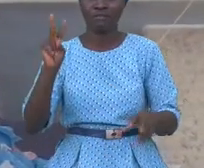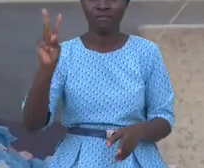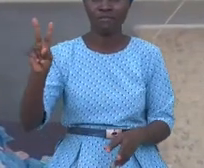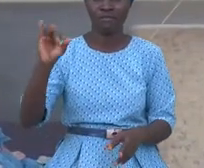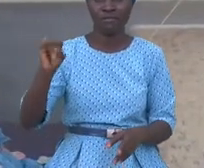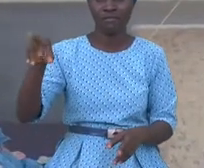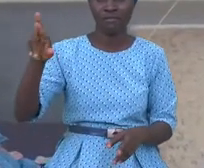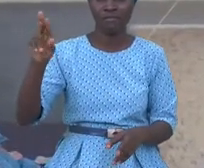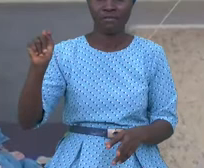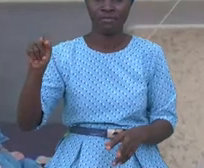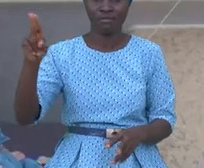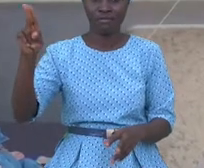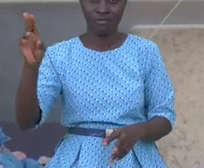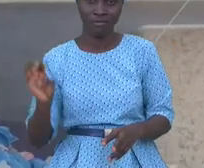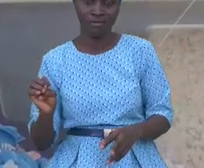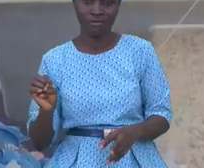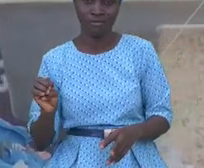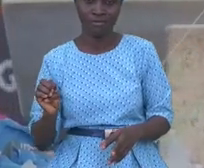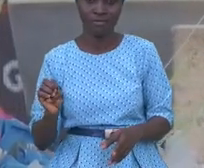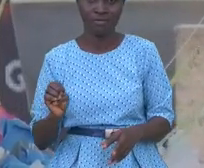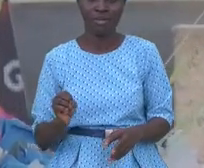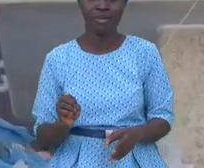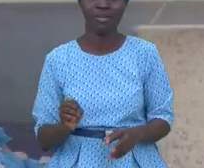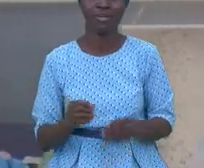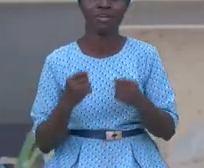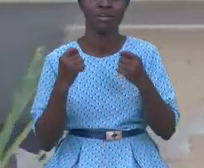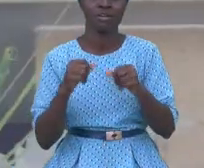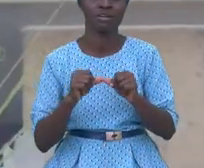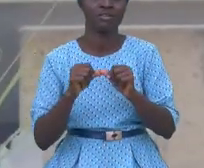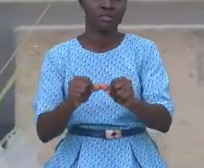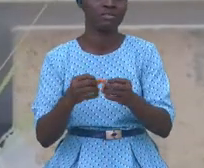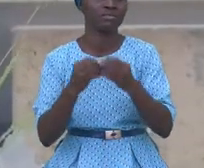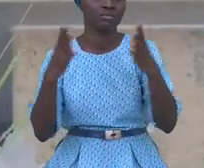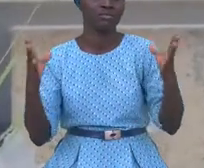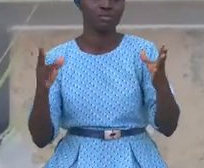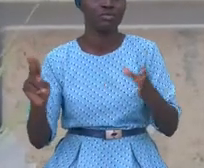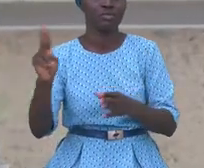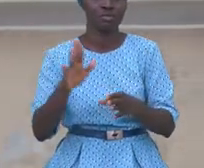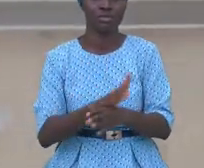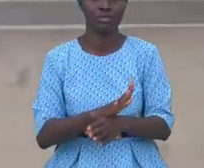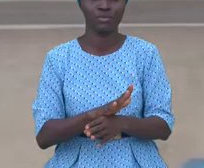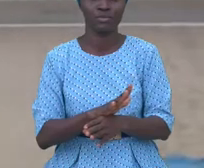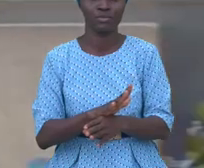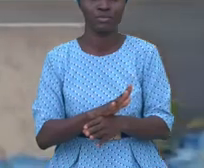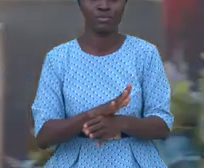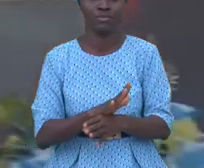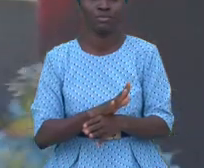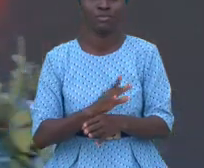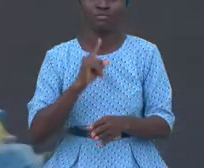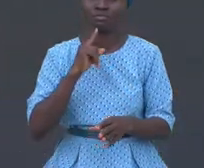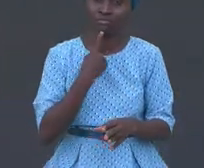exceeding youthful zeal. Anything you ever thought about in your